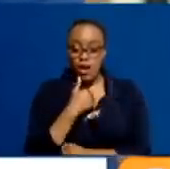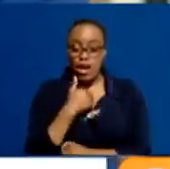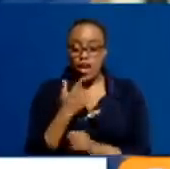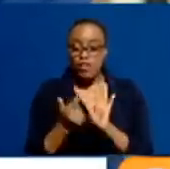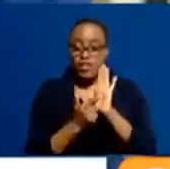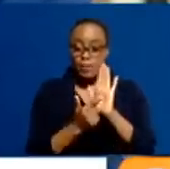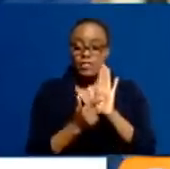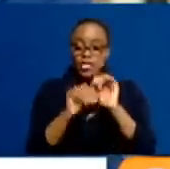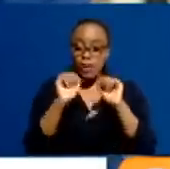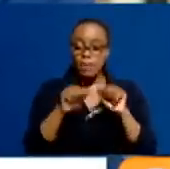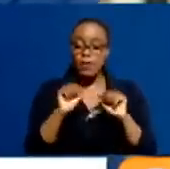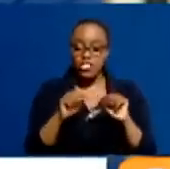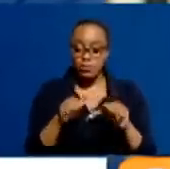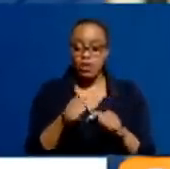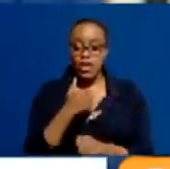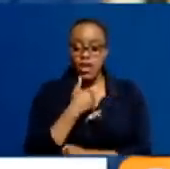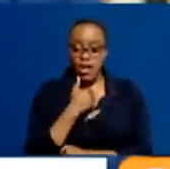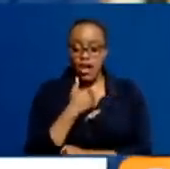presents, you are able to isolate